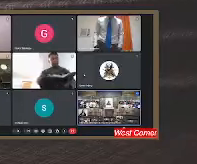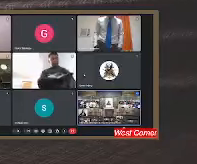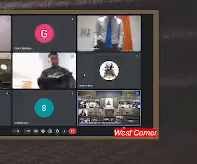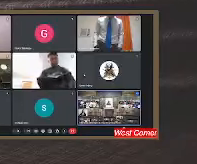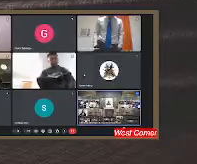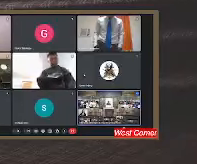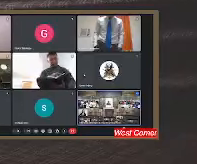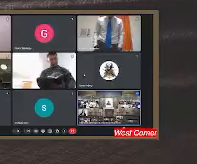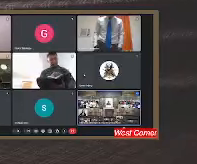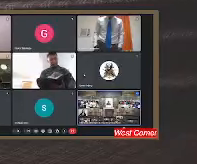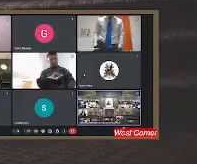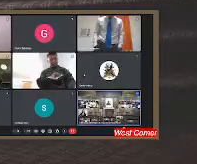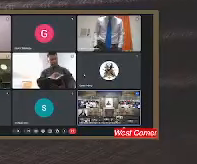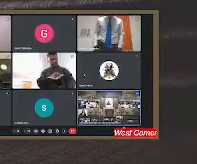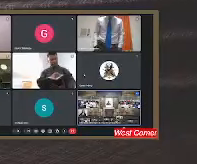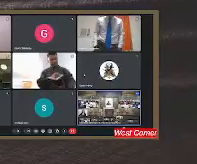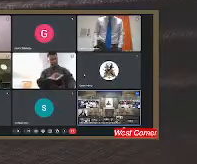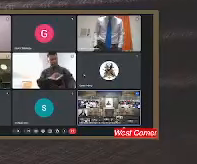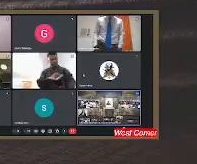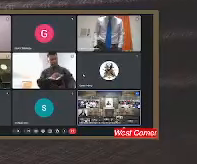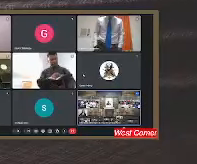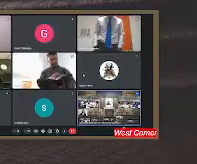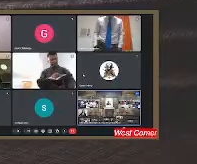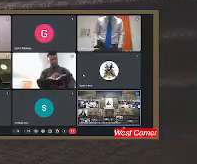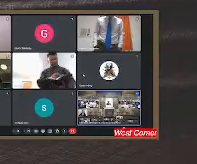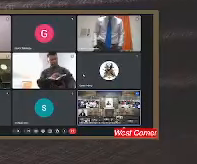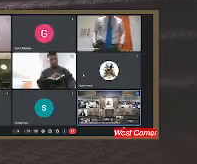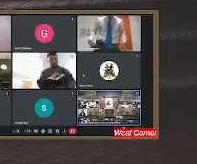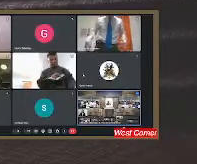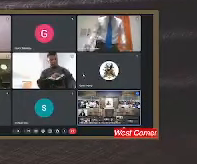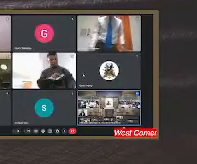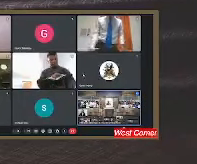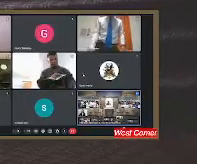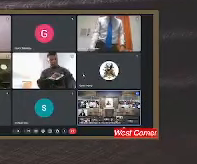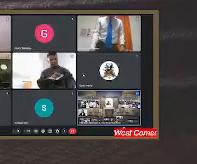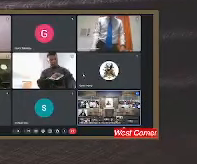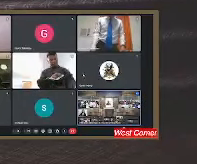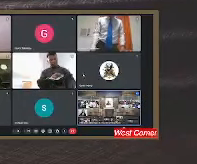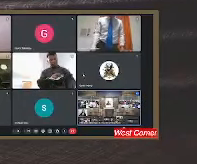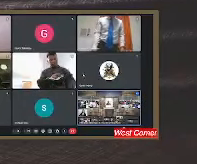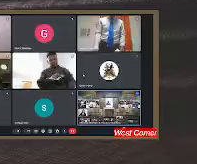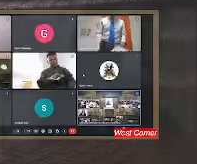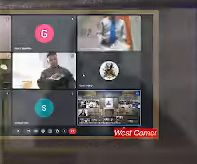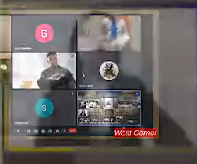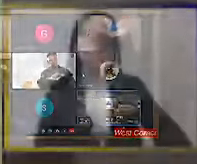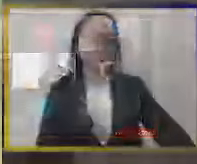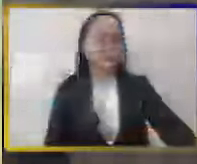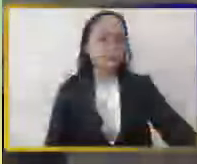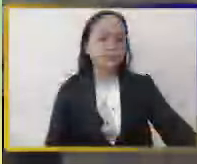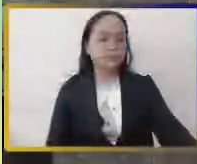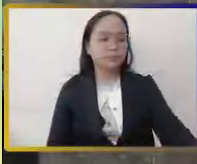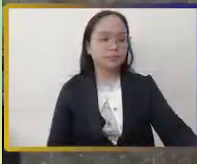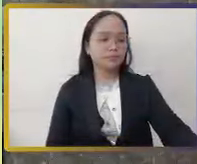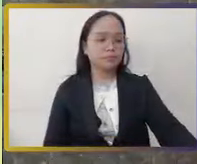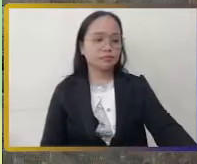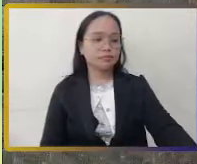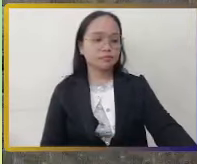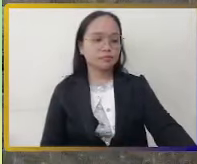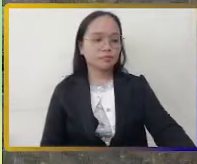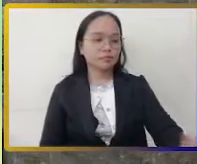5. Okay. Are you with me now? Amen. Before I formed thee in the